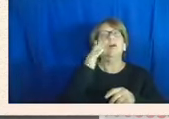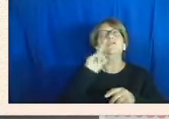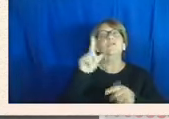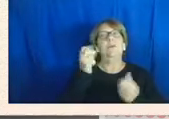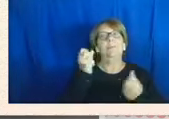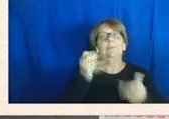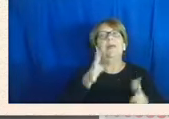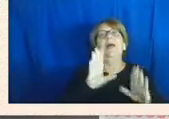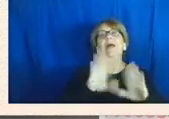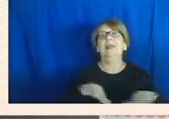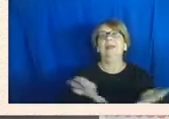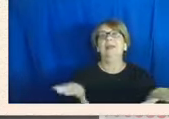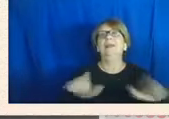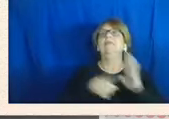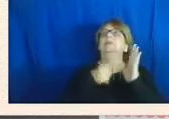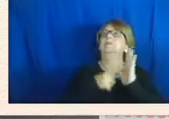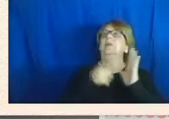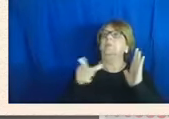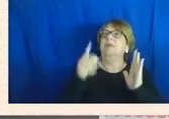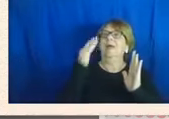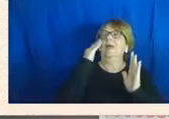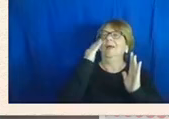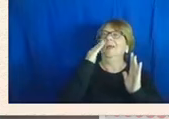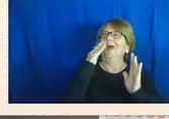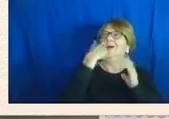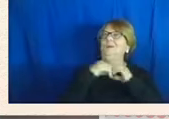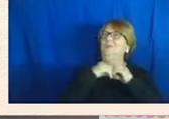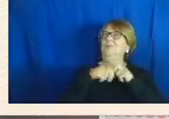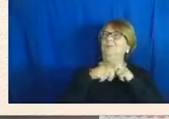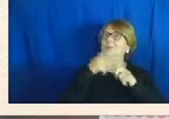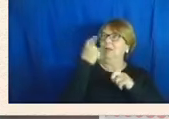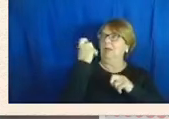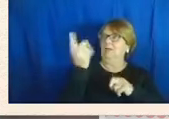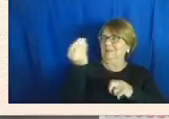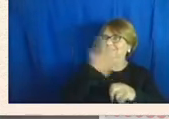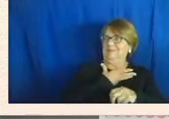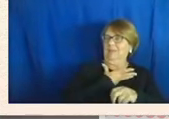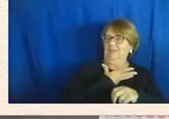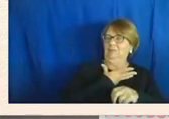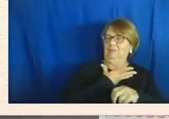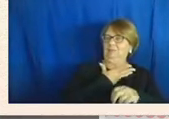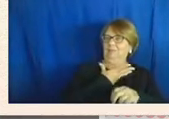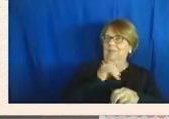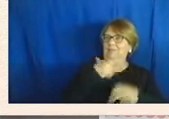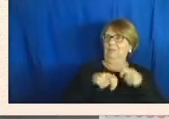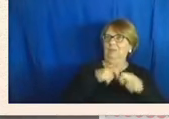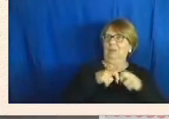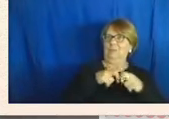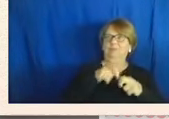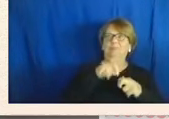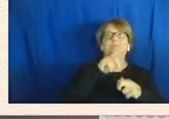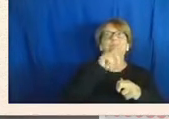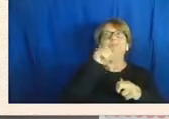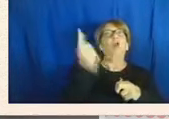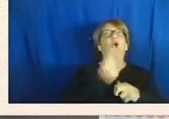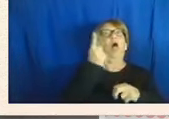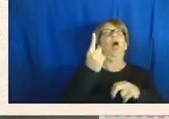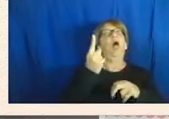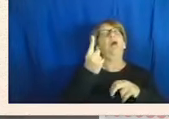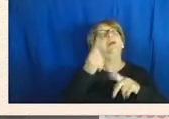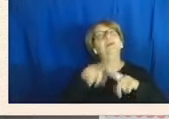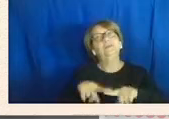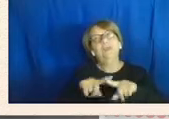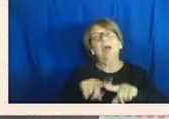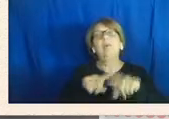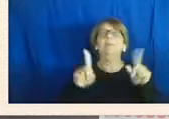sometimes know it's more of a problem because they're telling us that it's more of a problem. That's not always a reliable bar, but it is